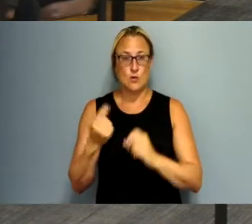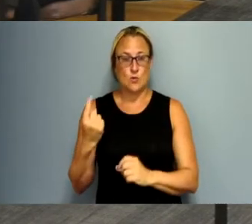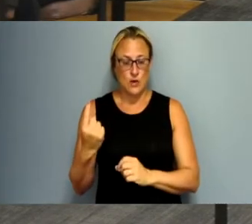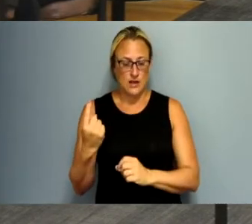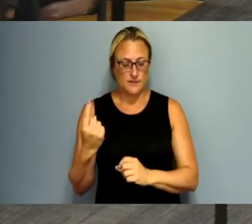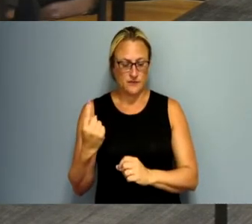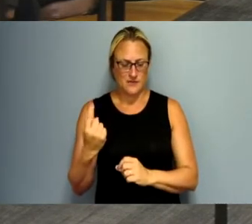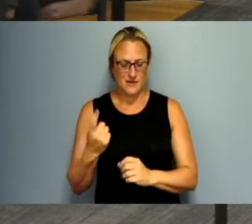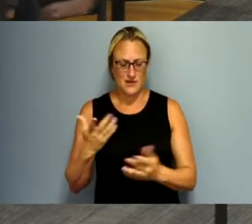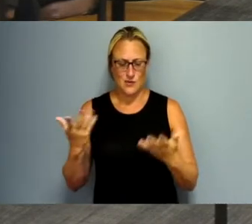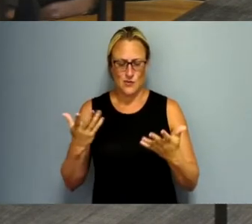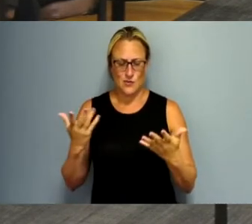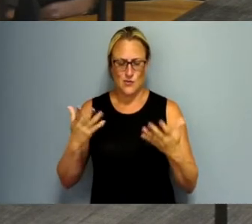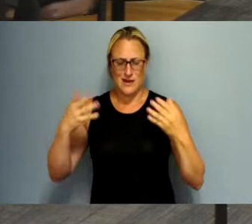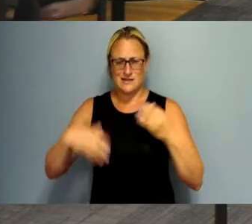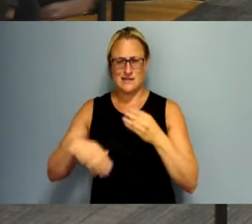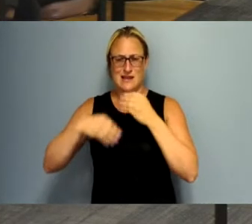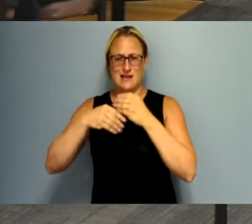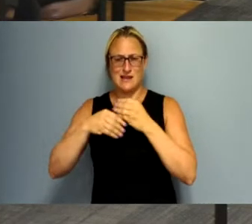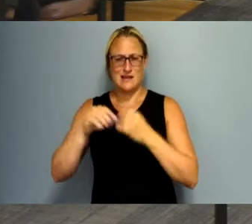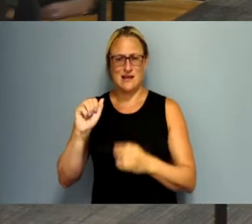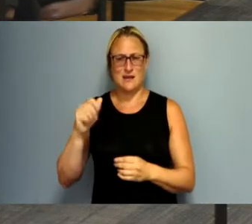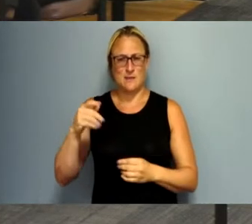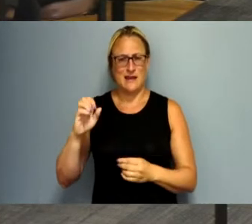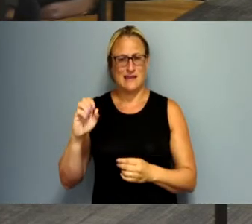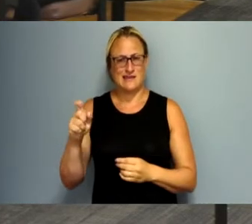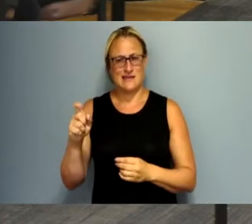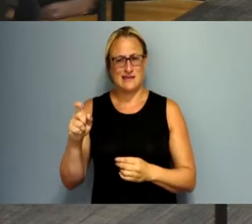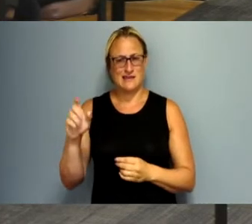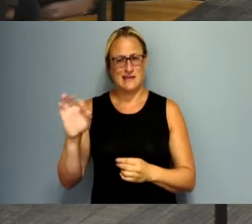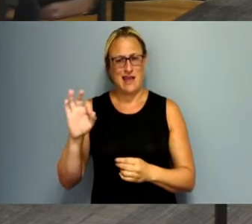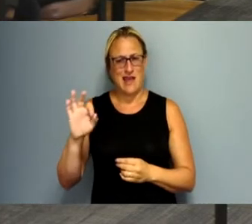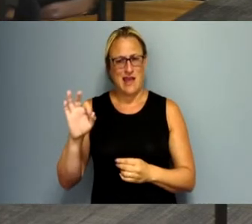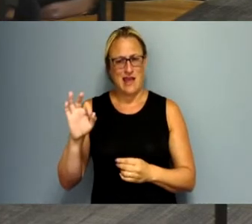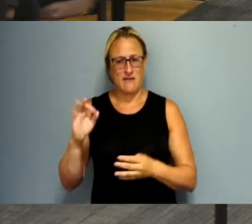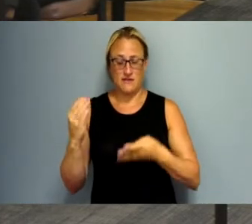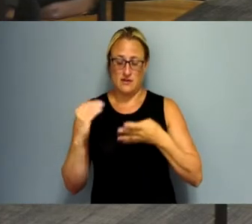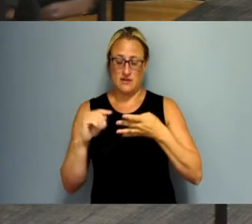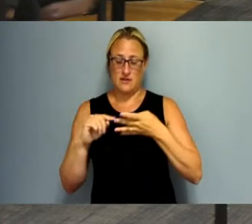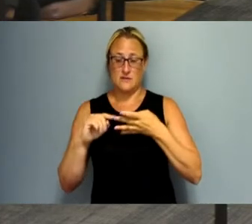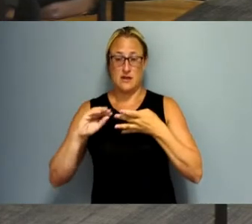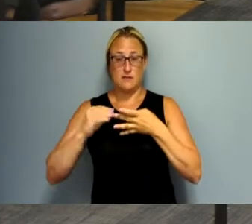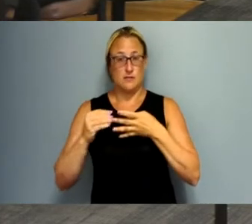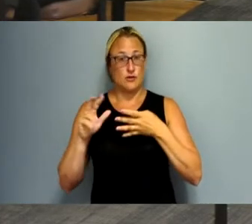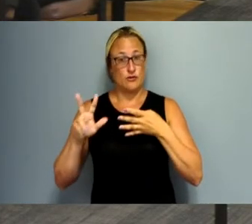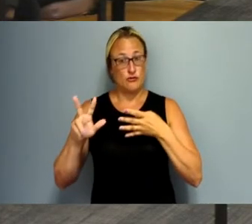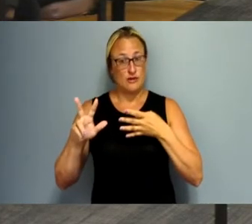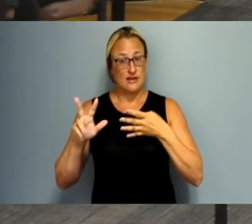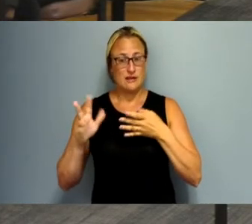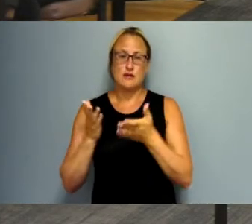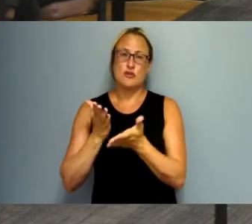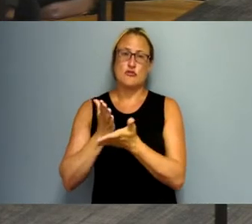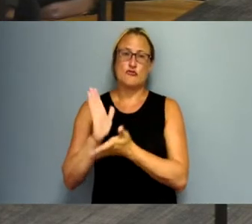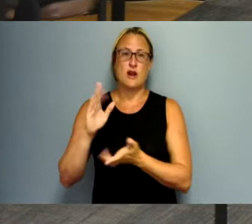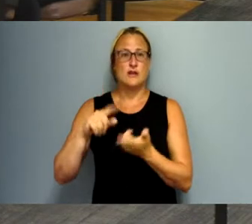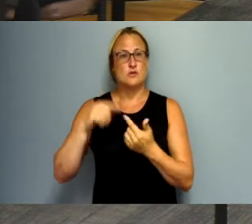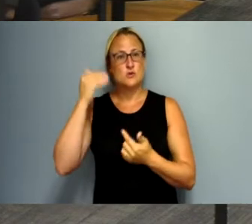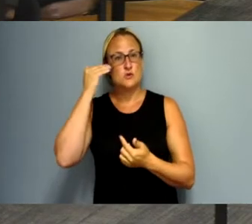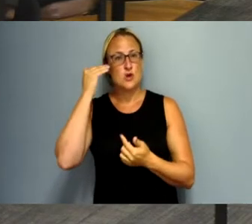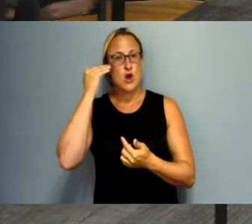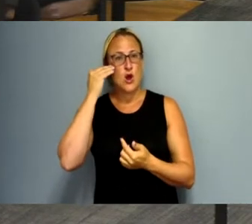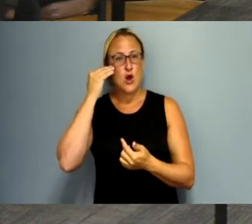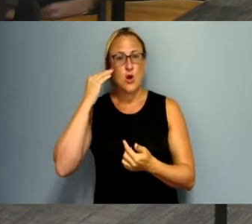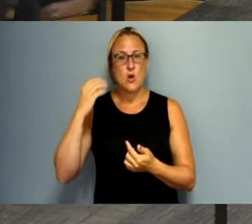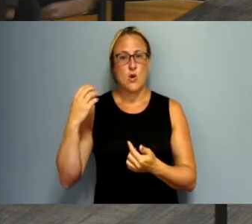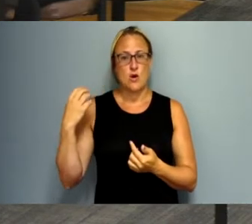is Appendix F? Item number three, the right to know officers,